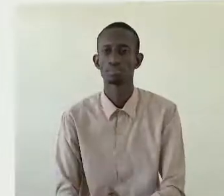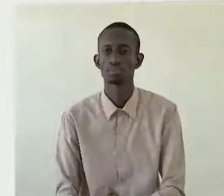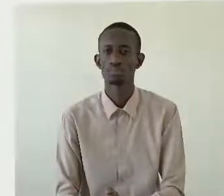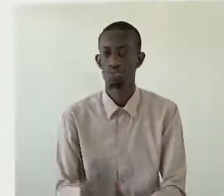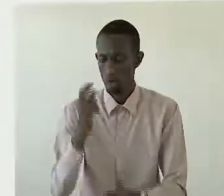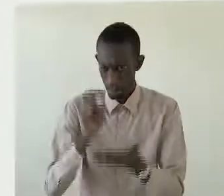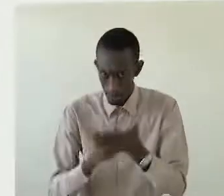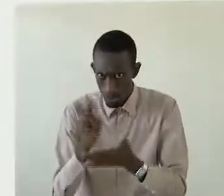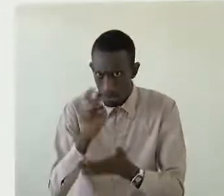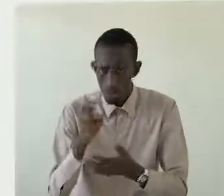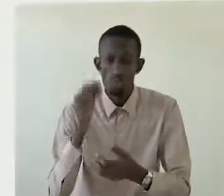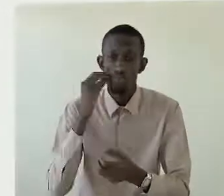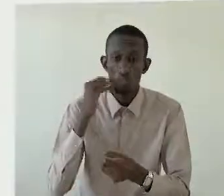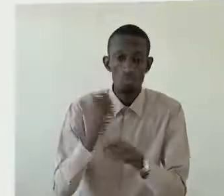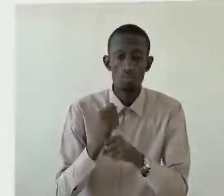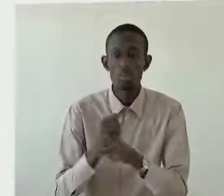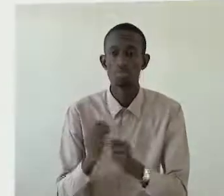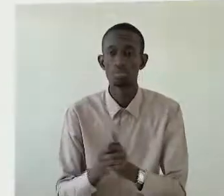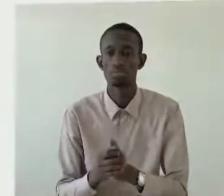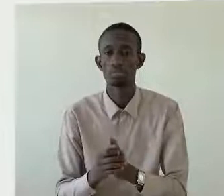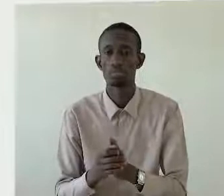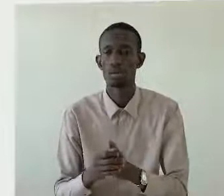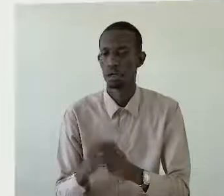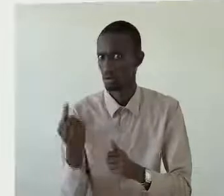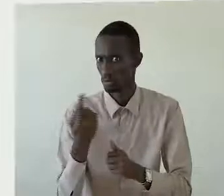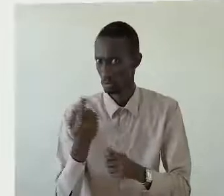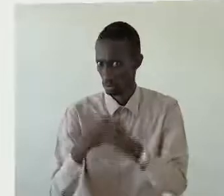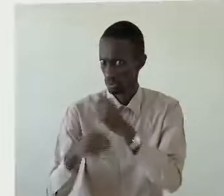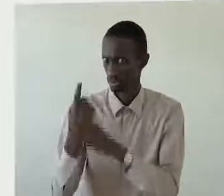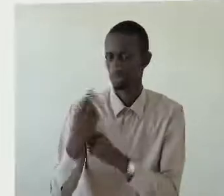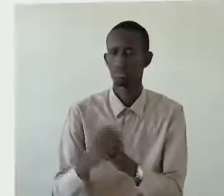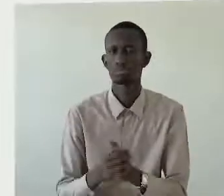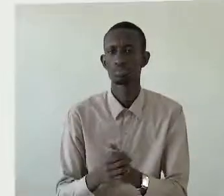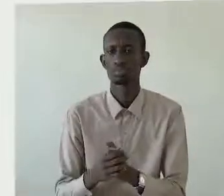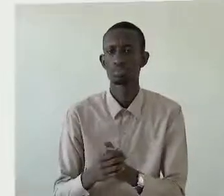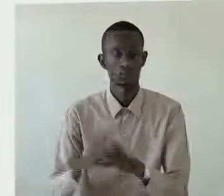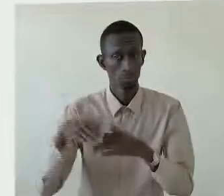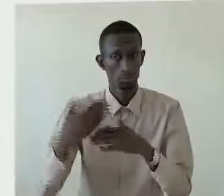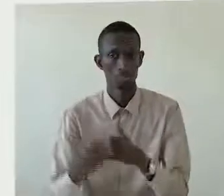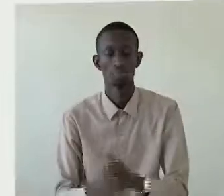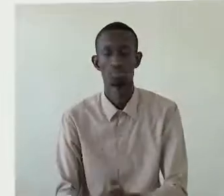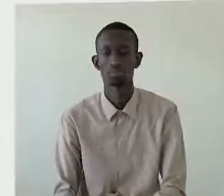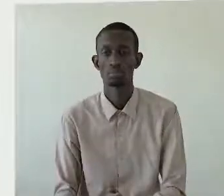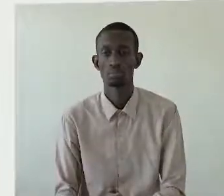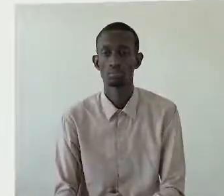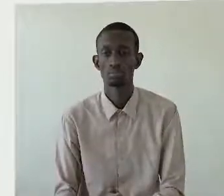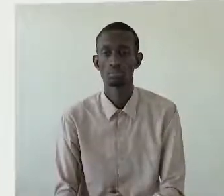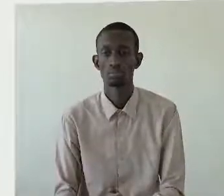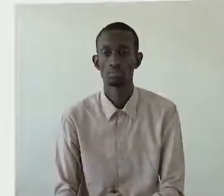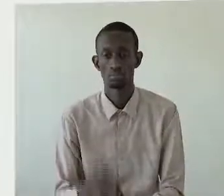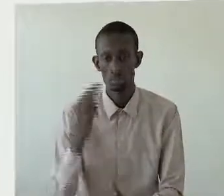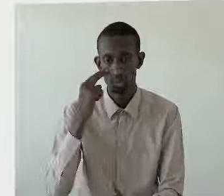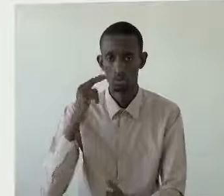Observe that the homework and the simple activity which is there, then we shall